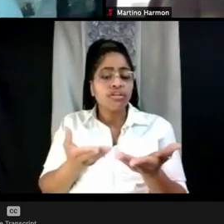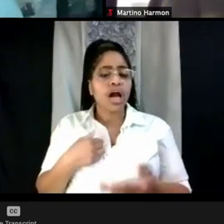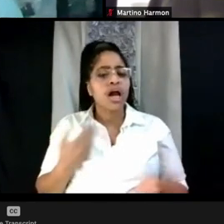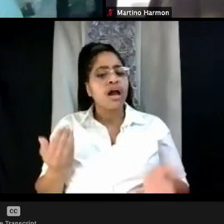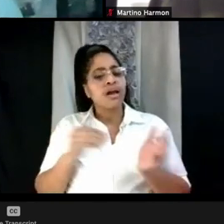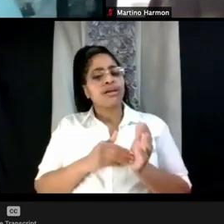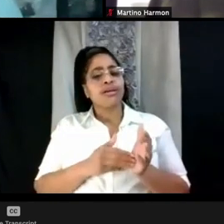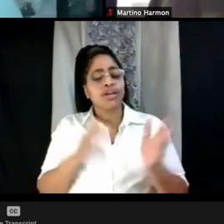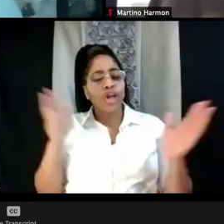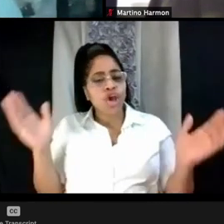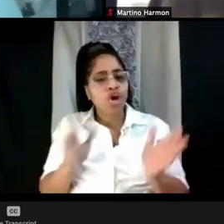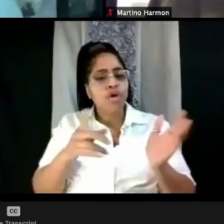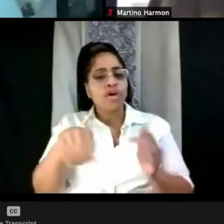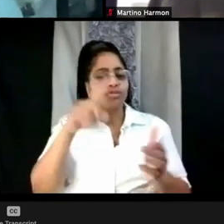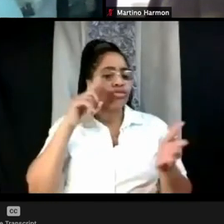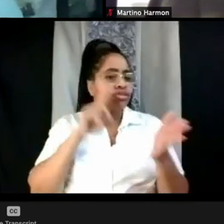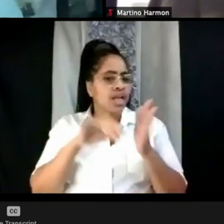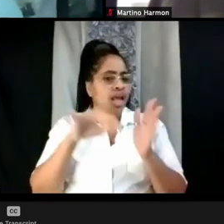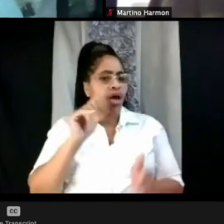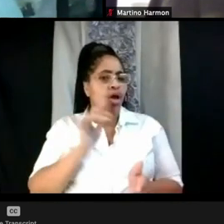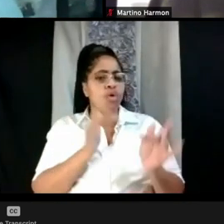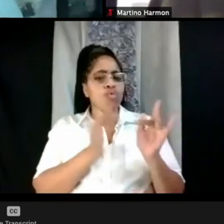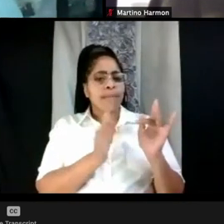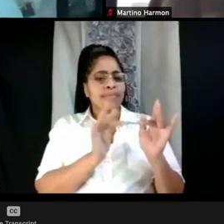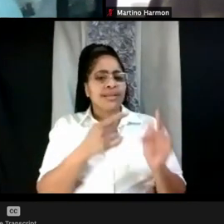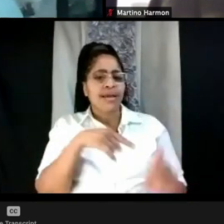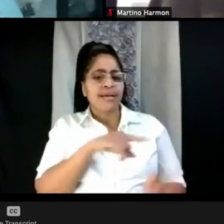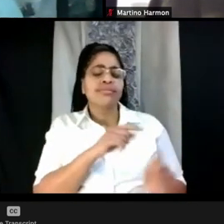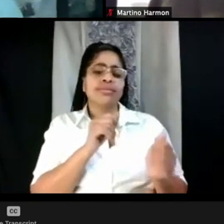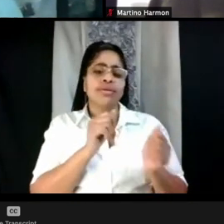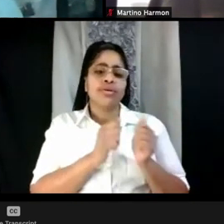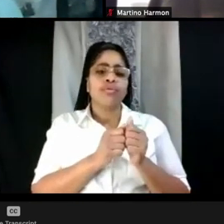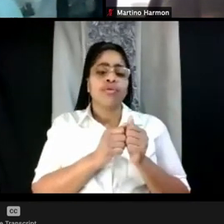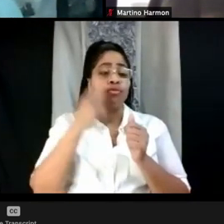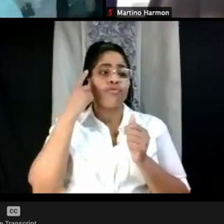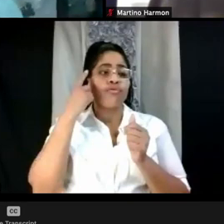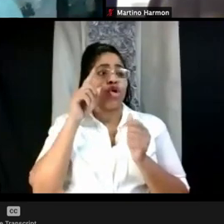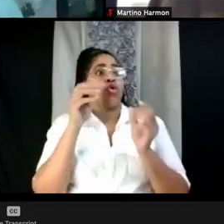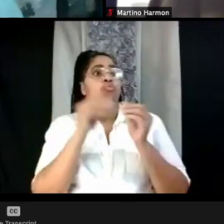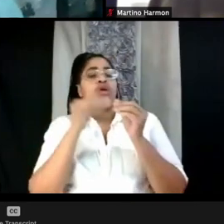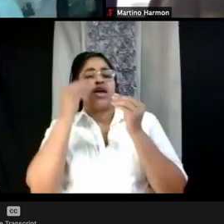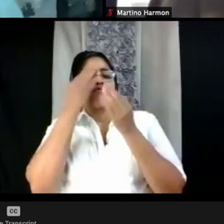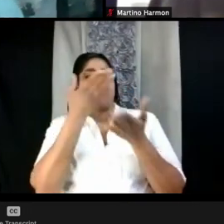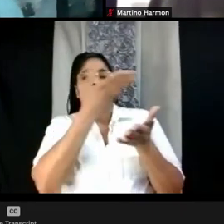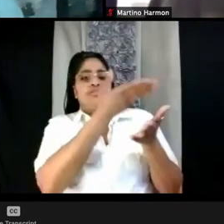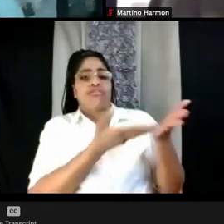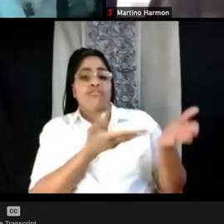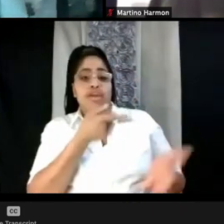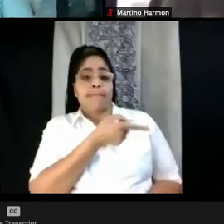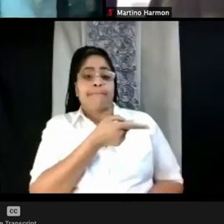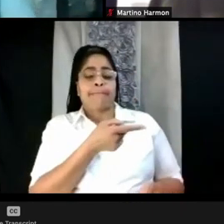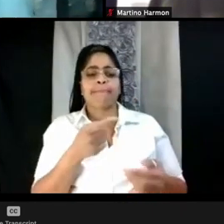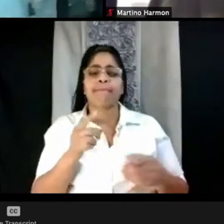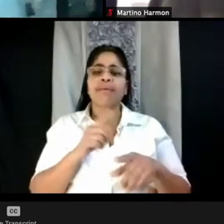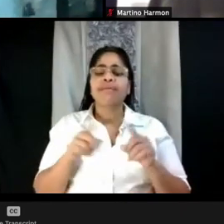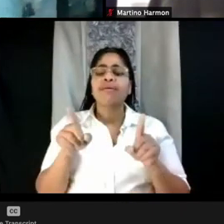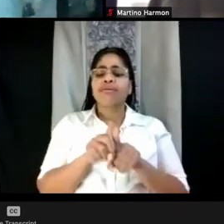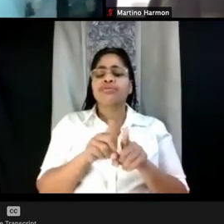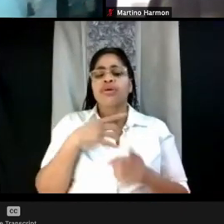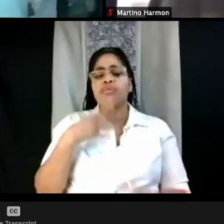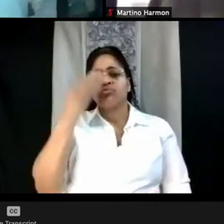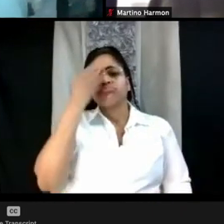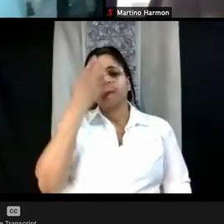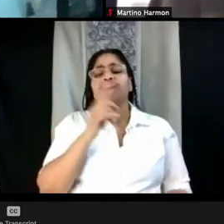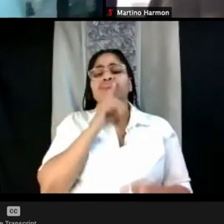encourage you to check out our website with more information. But in closing, you know, I think what's really important